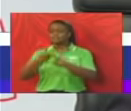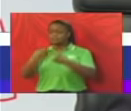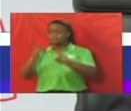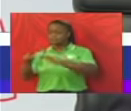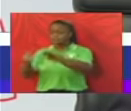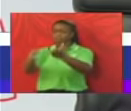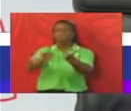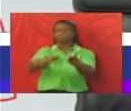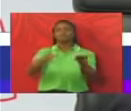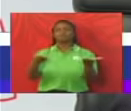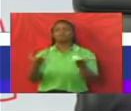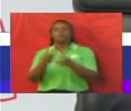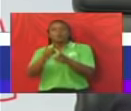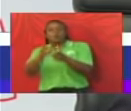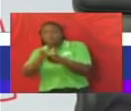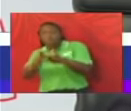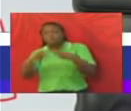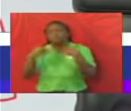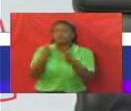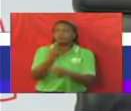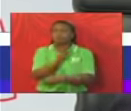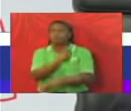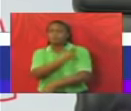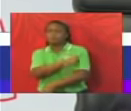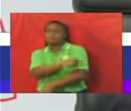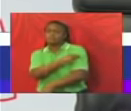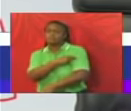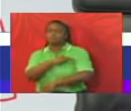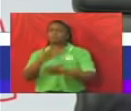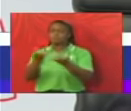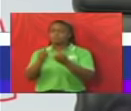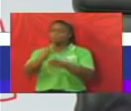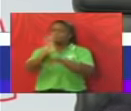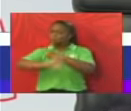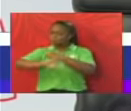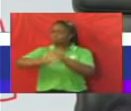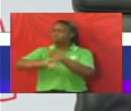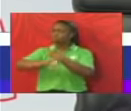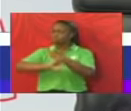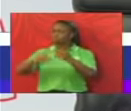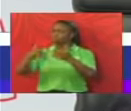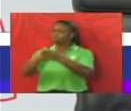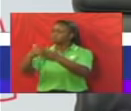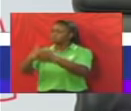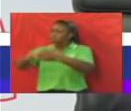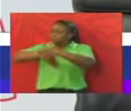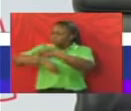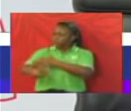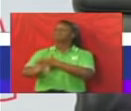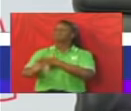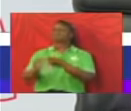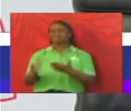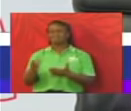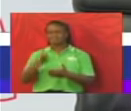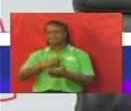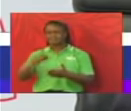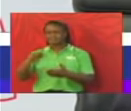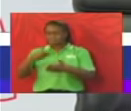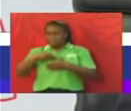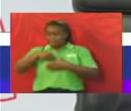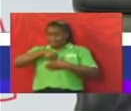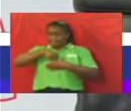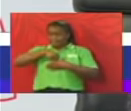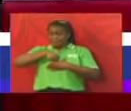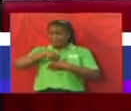these unborn children and these newborn babies. Really, that is the essence of what I need to say. Thank